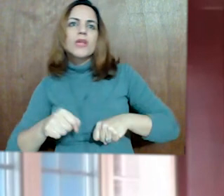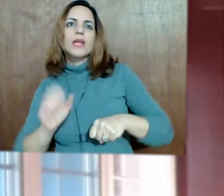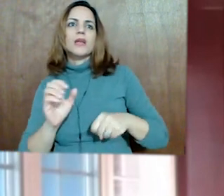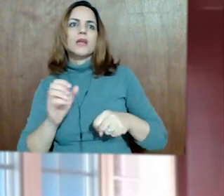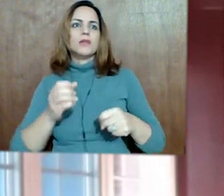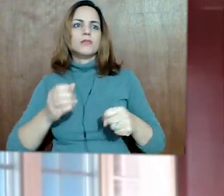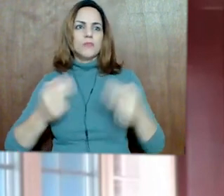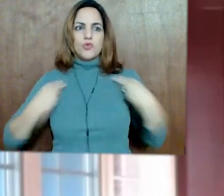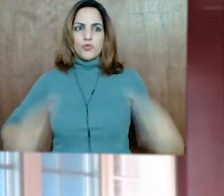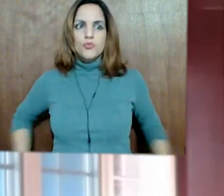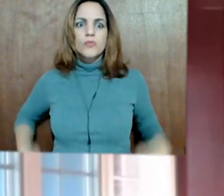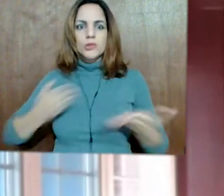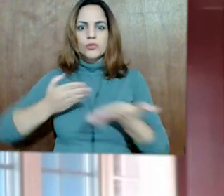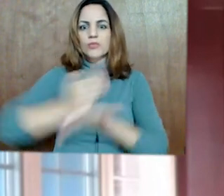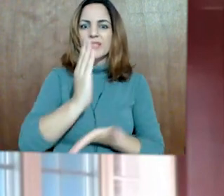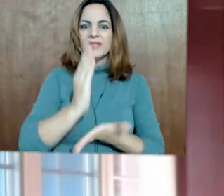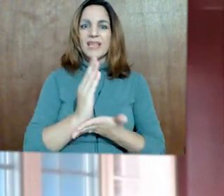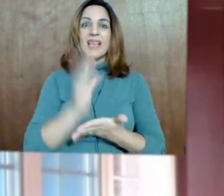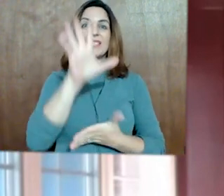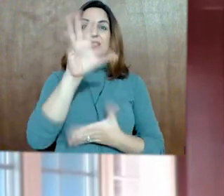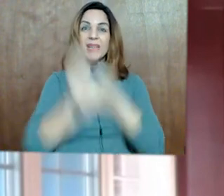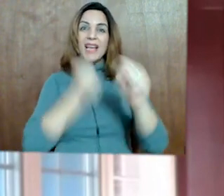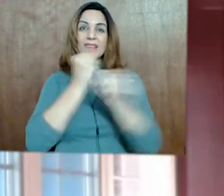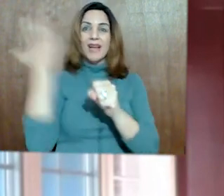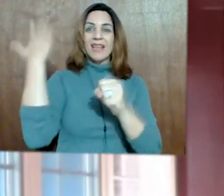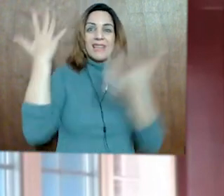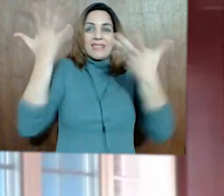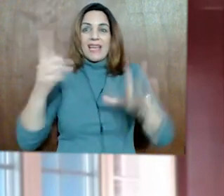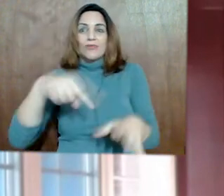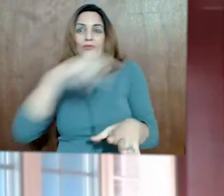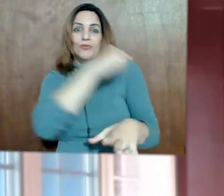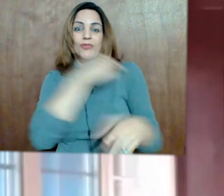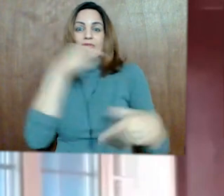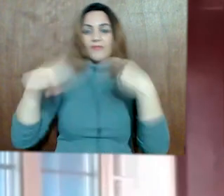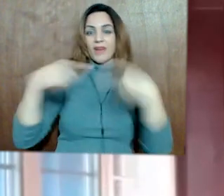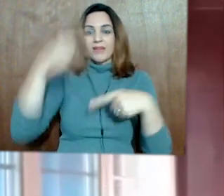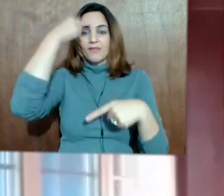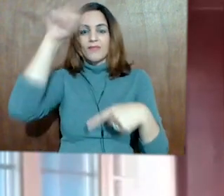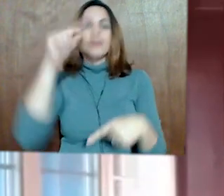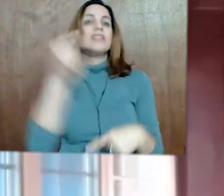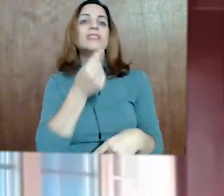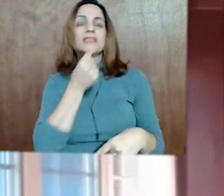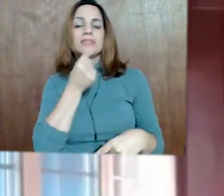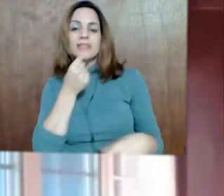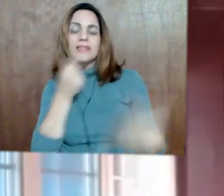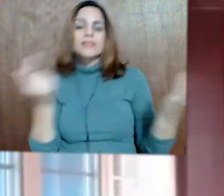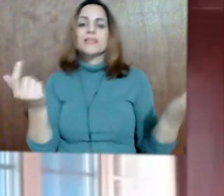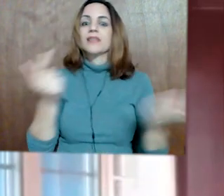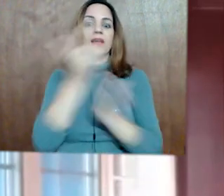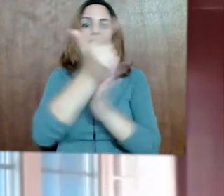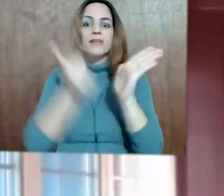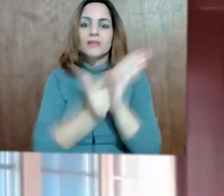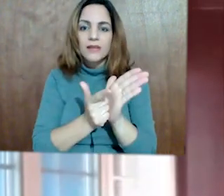ago, long before it was fashionable to do so. And I think that that was part of our understanding of how